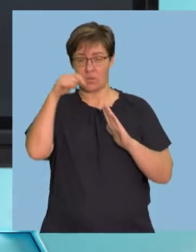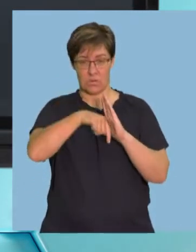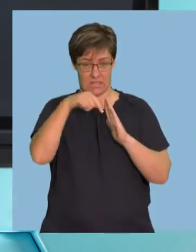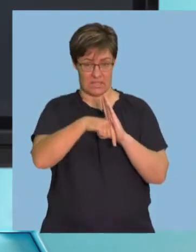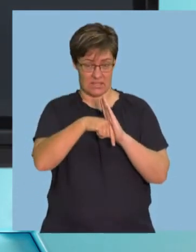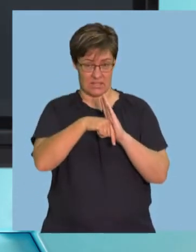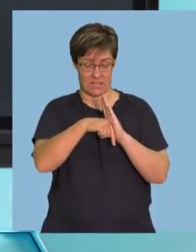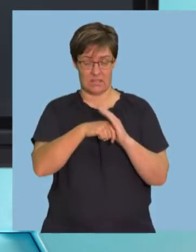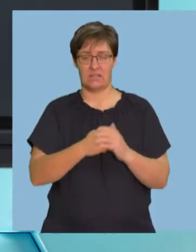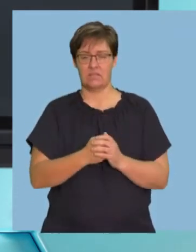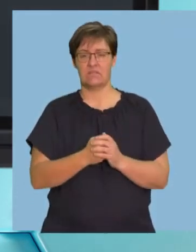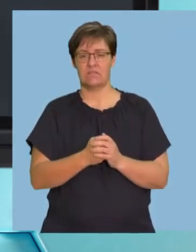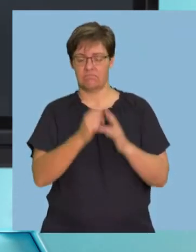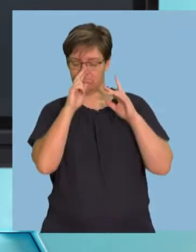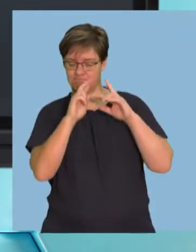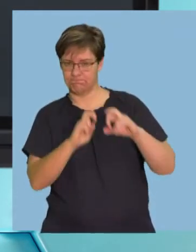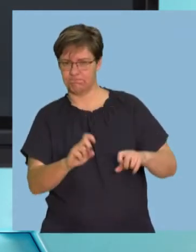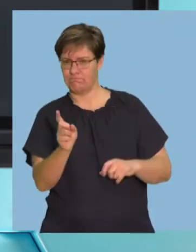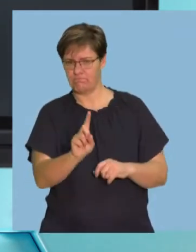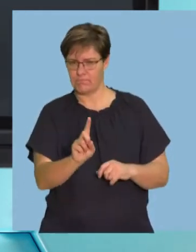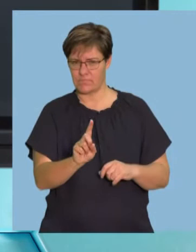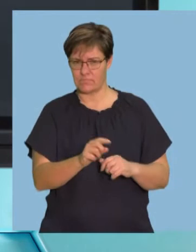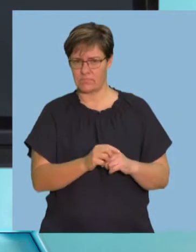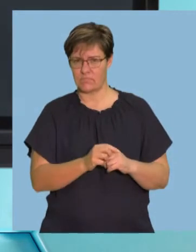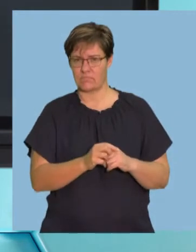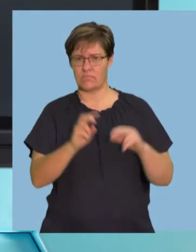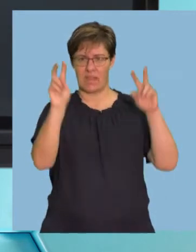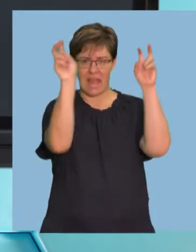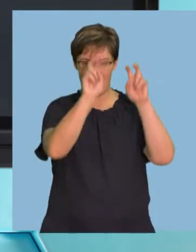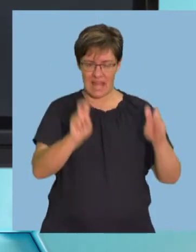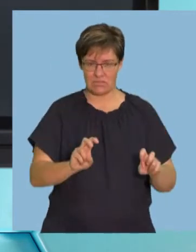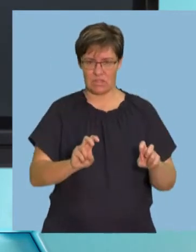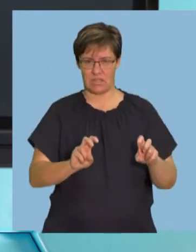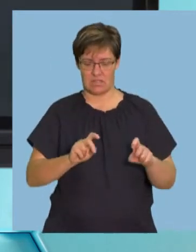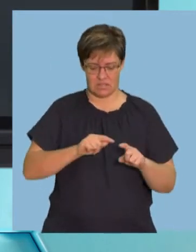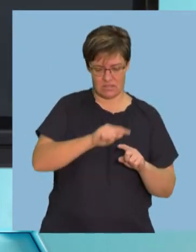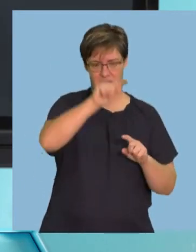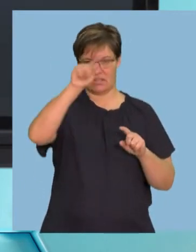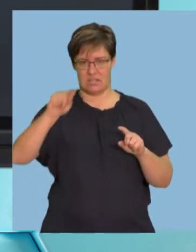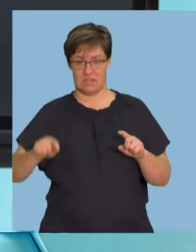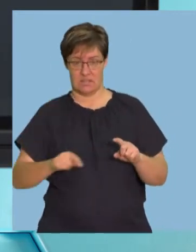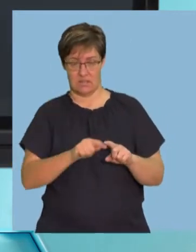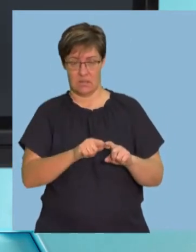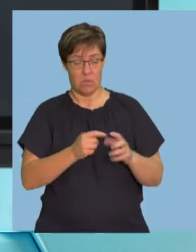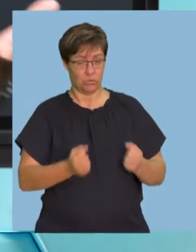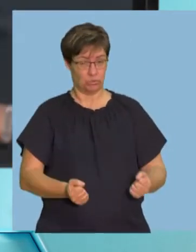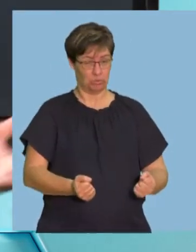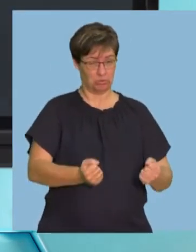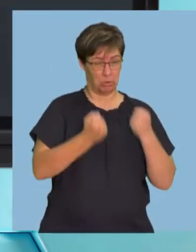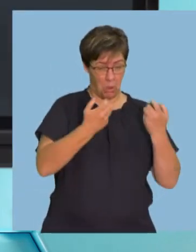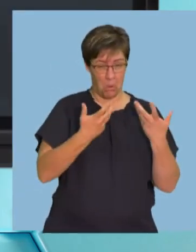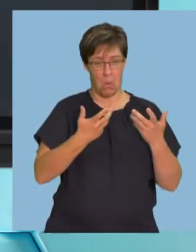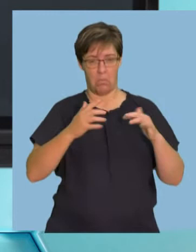which we want to explore, has a lot to do with electric circuits, because power has many real